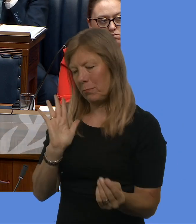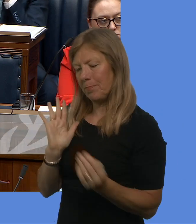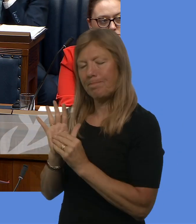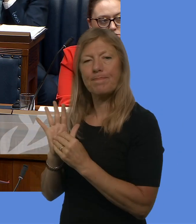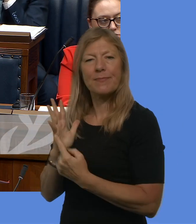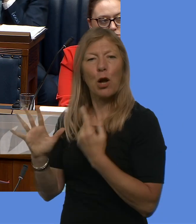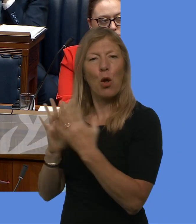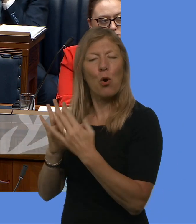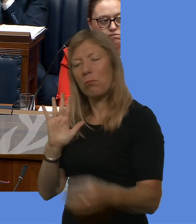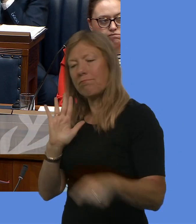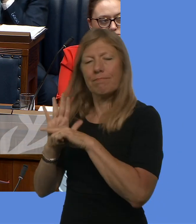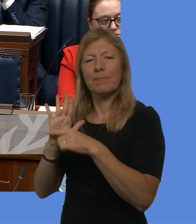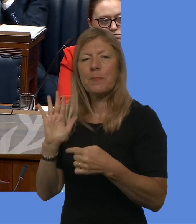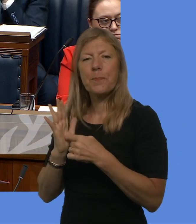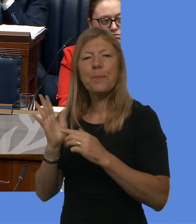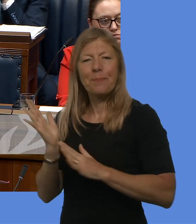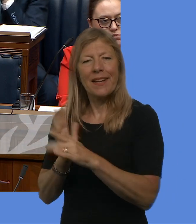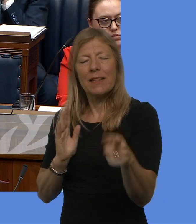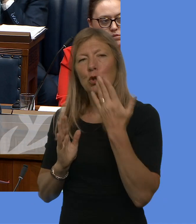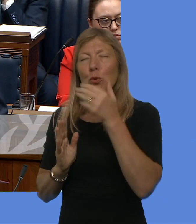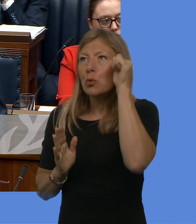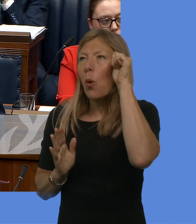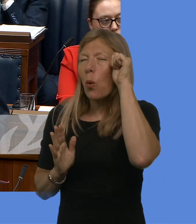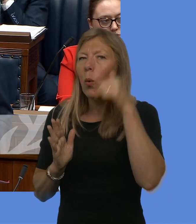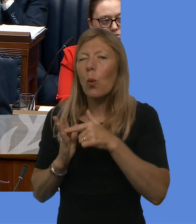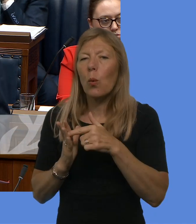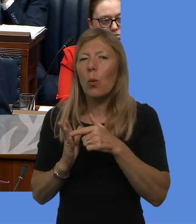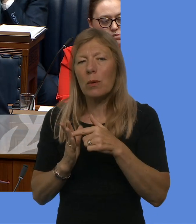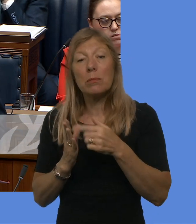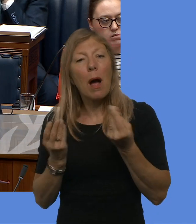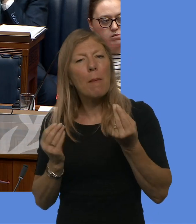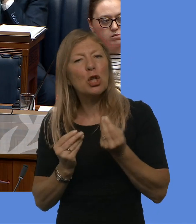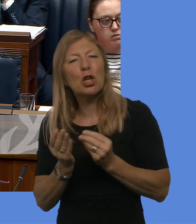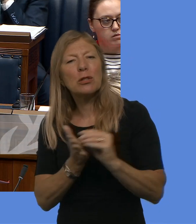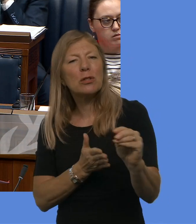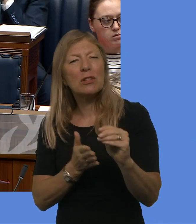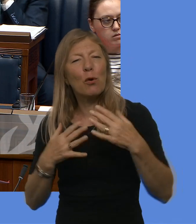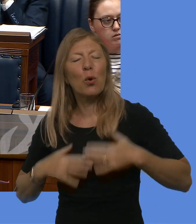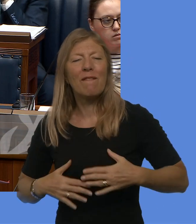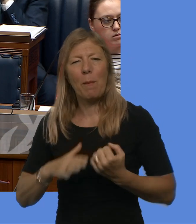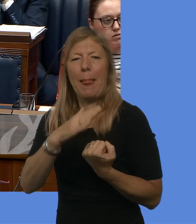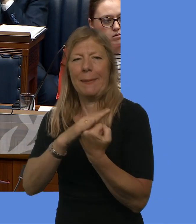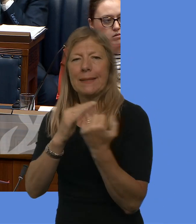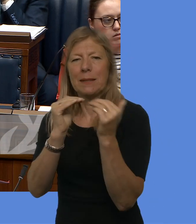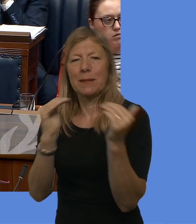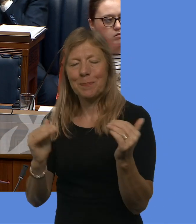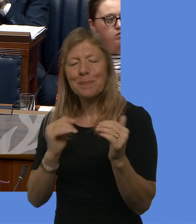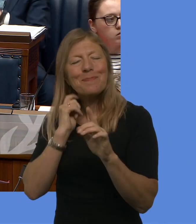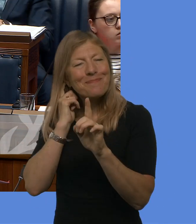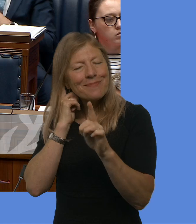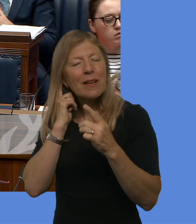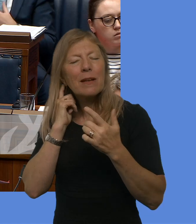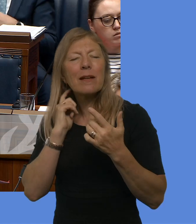need to work out how do we monitor that, what role potentially could the inspectorate have to